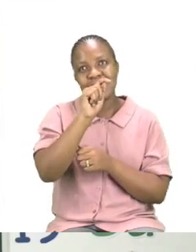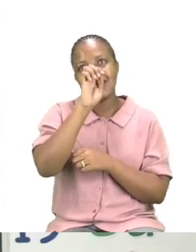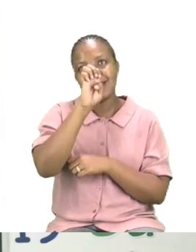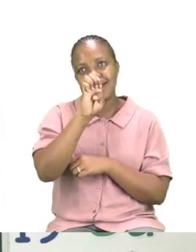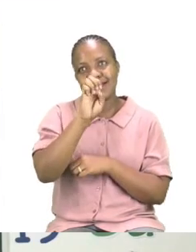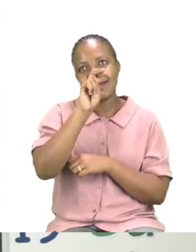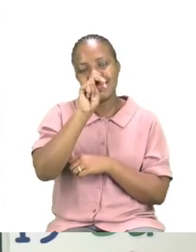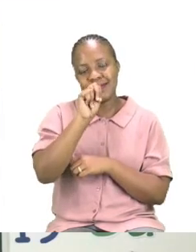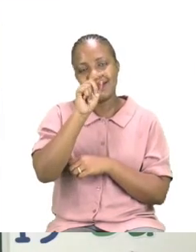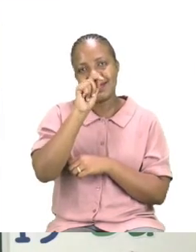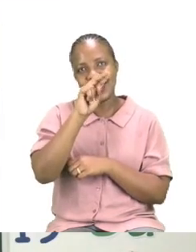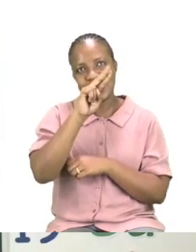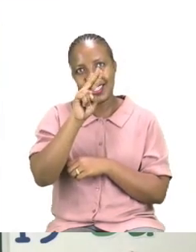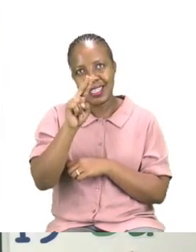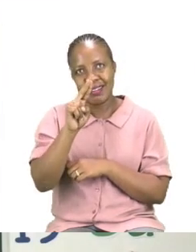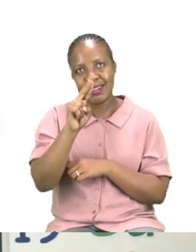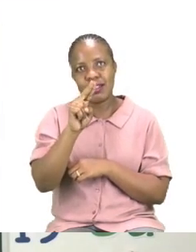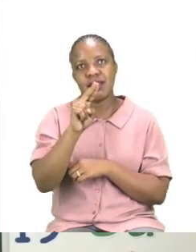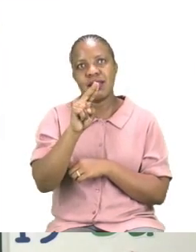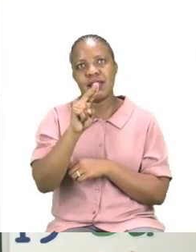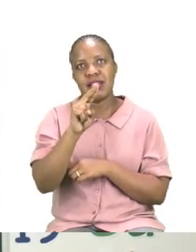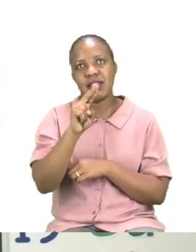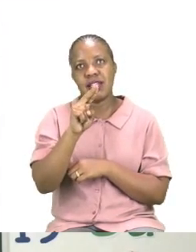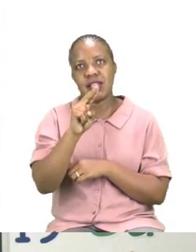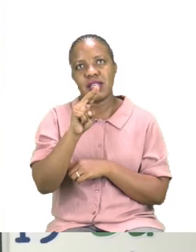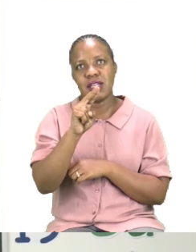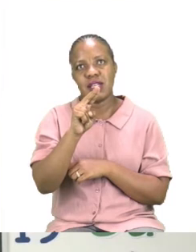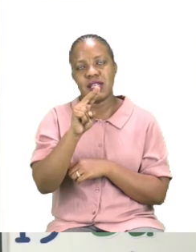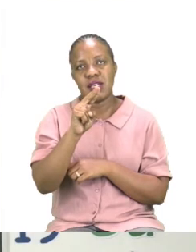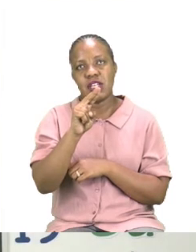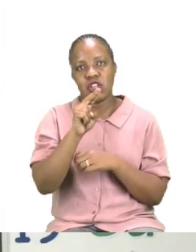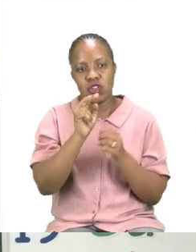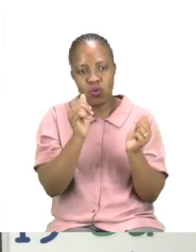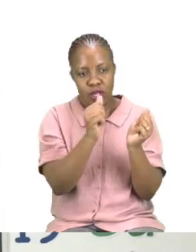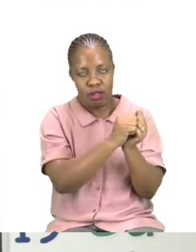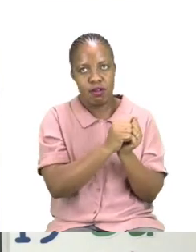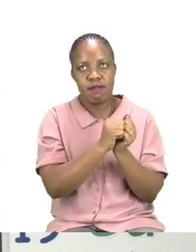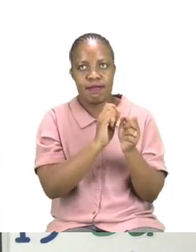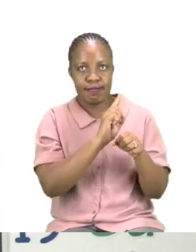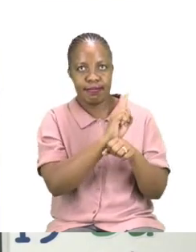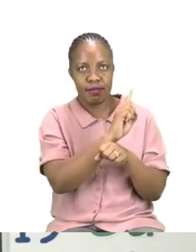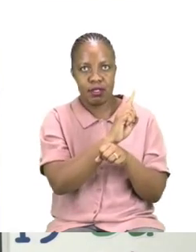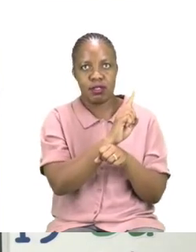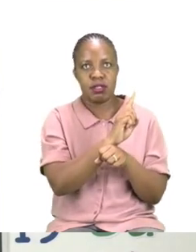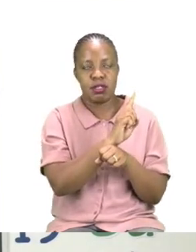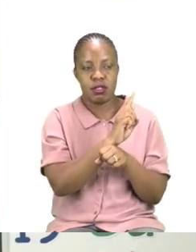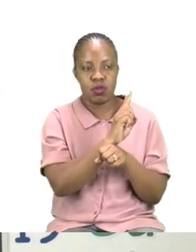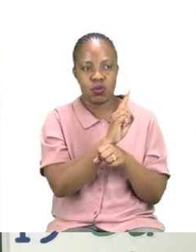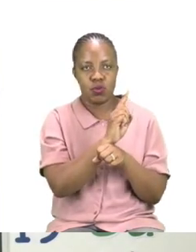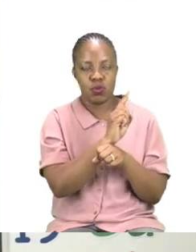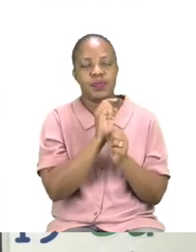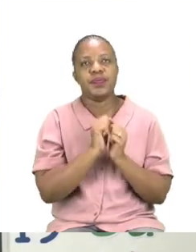together. This is Mr. 10 and this is Mr. 10. So we need to bring them